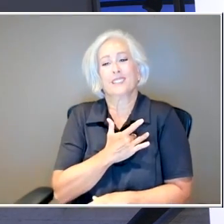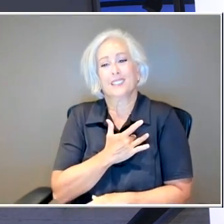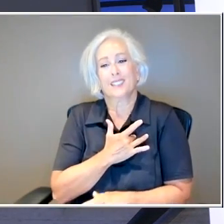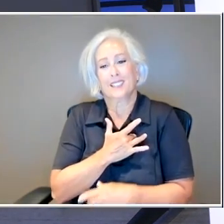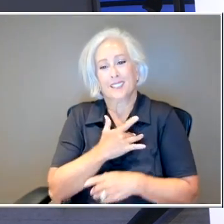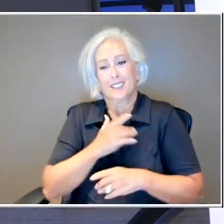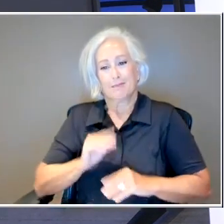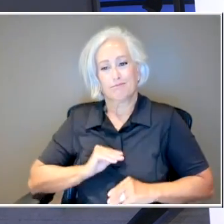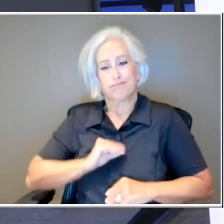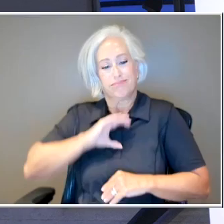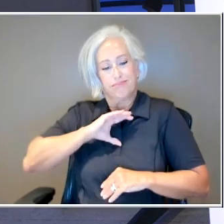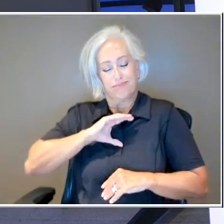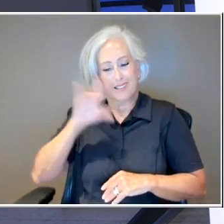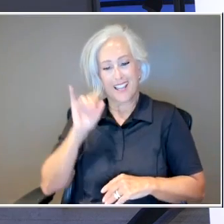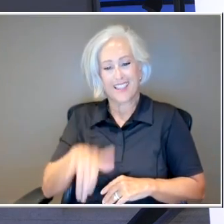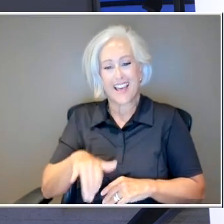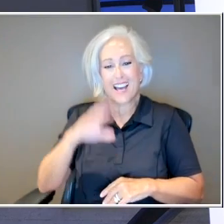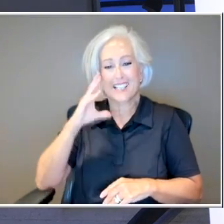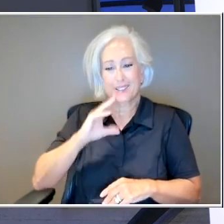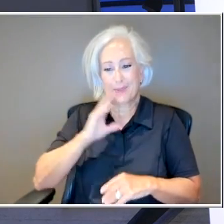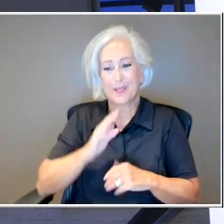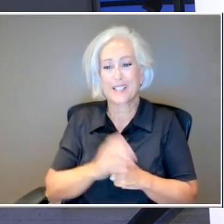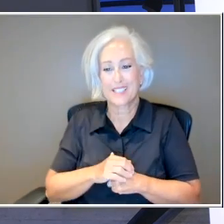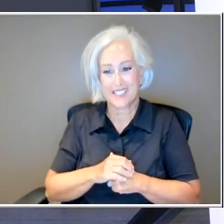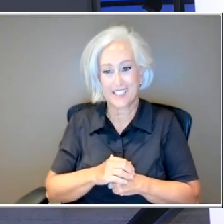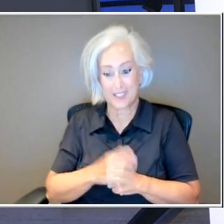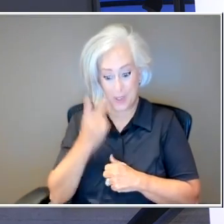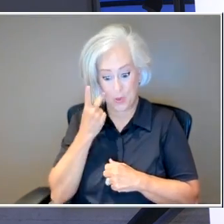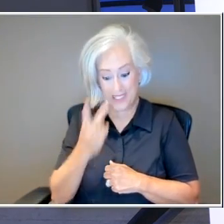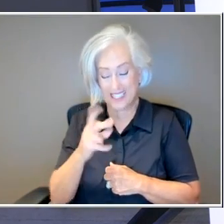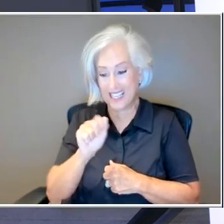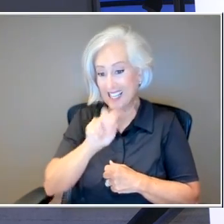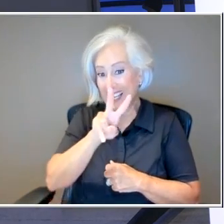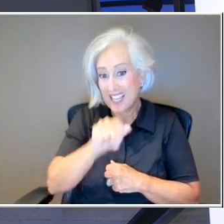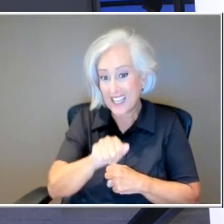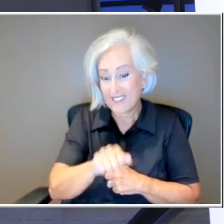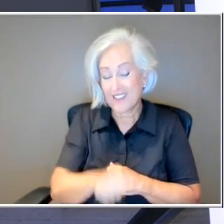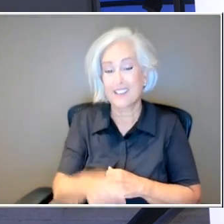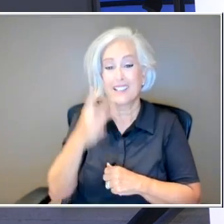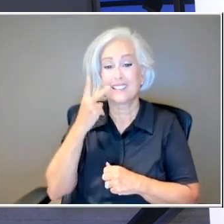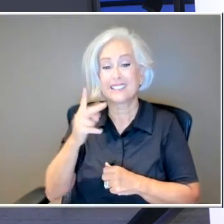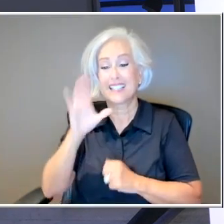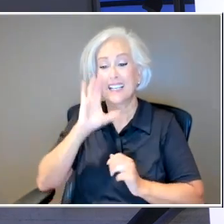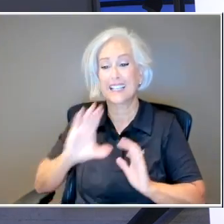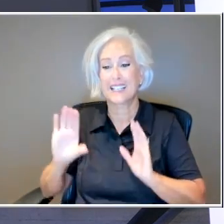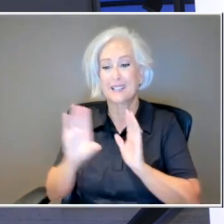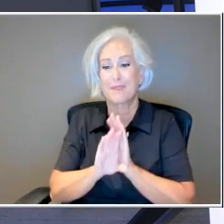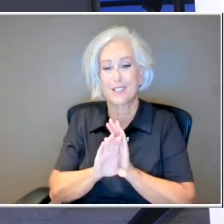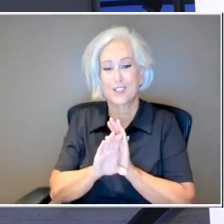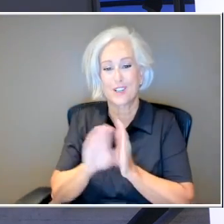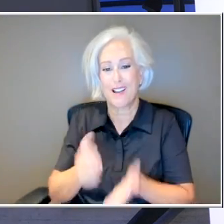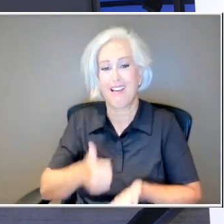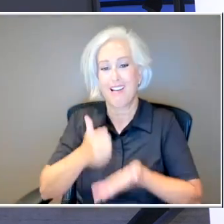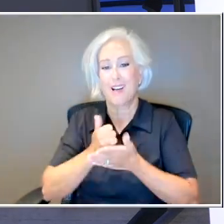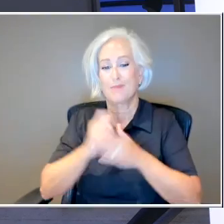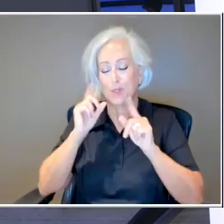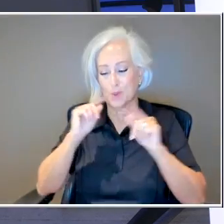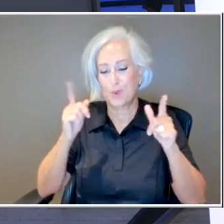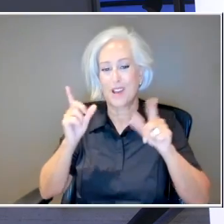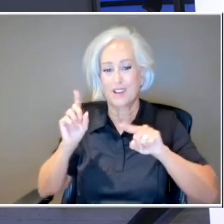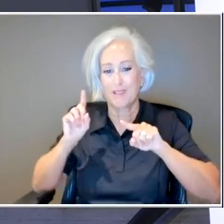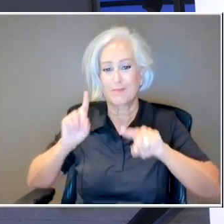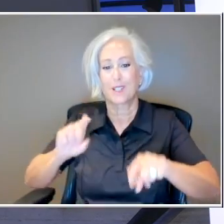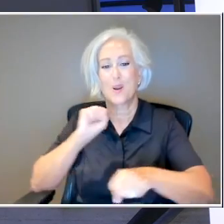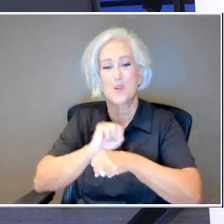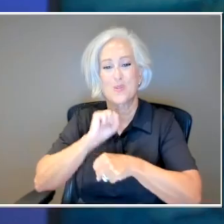Spuzak, being here with Ava, seeing those photographs, it's kind of what gets you up in the morning. Absolutely, 100%